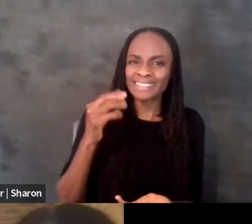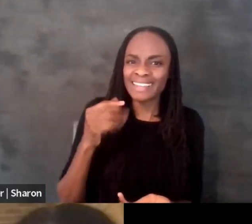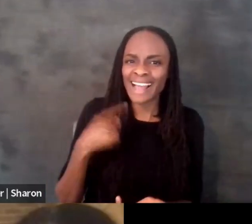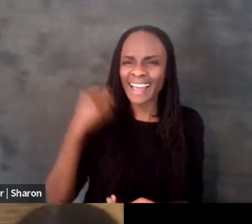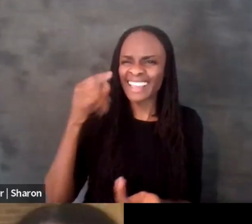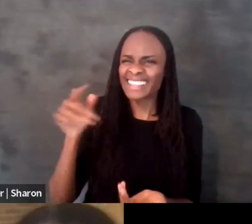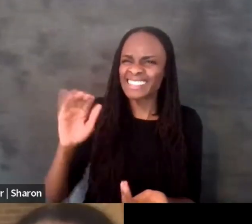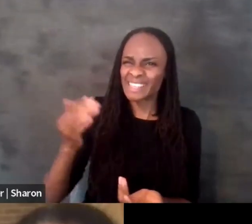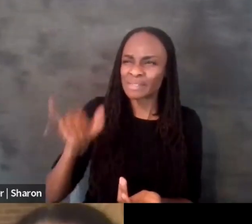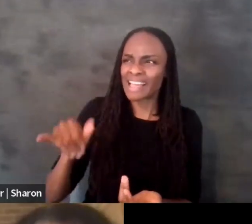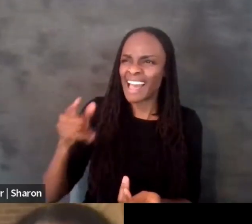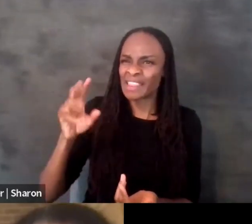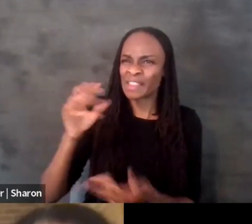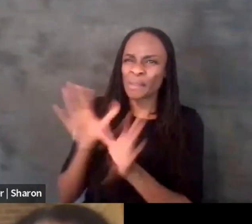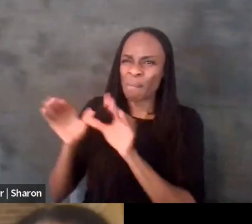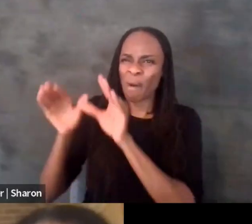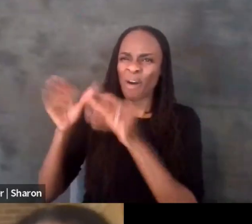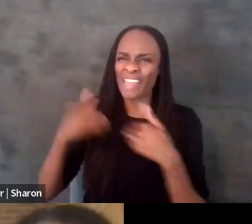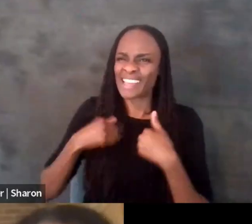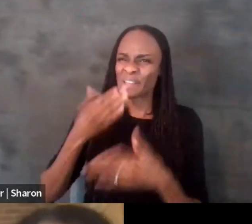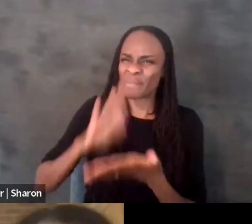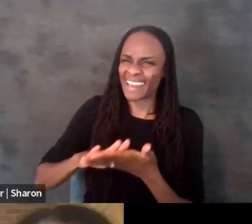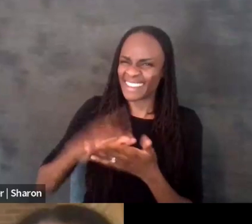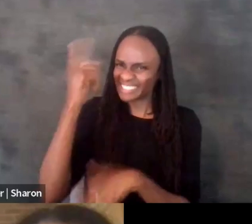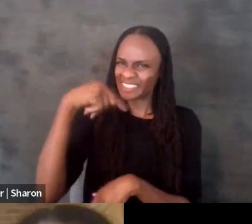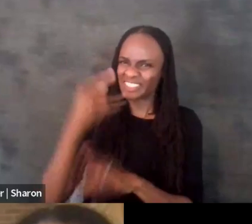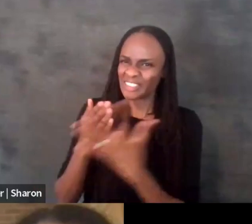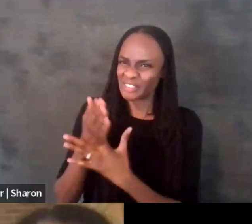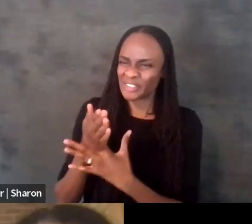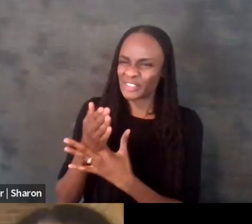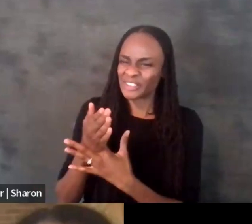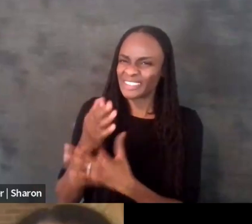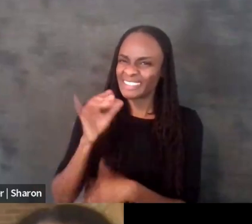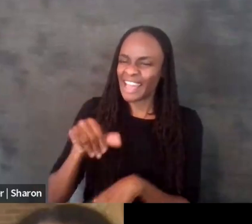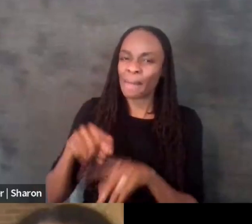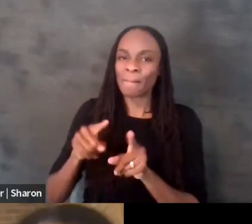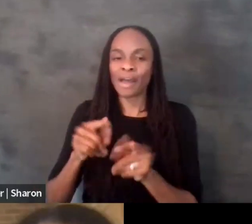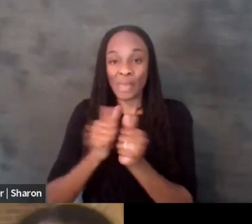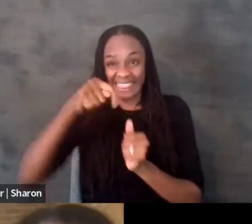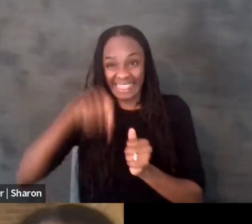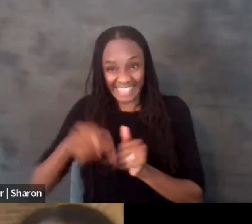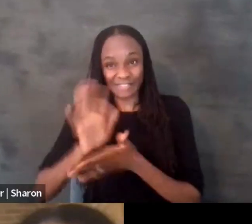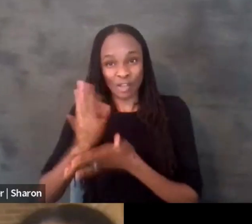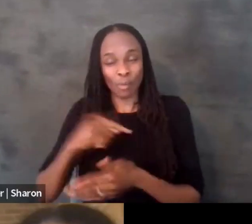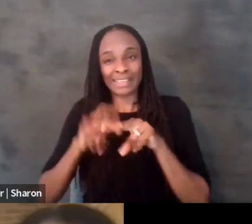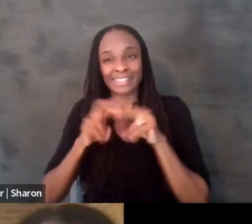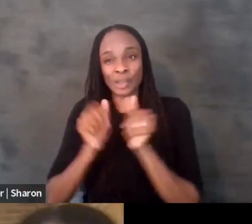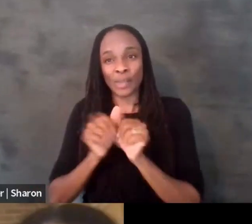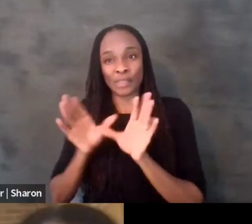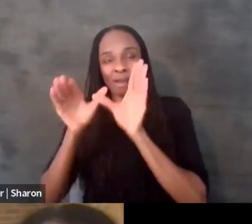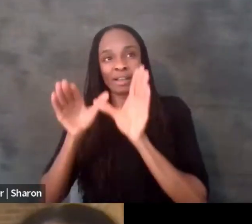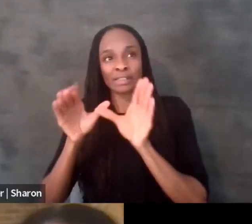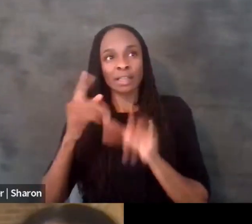bad reputation. But through this film, we sit with them and we really are in awe